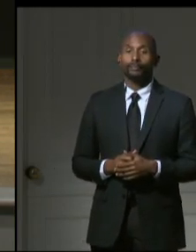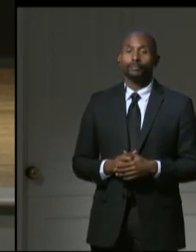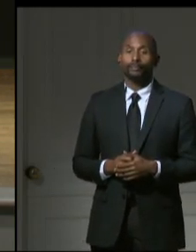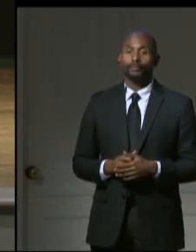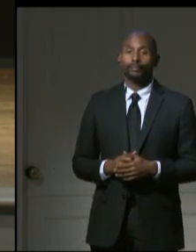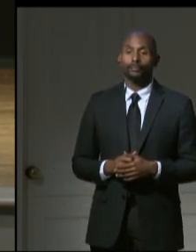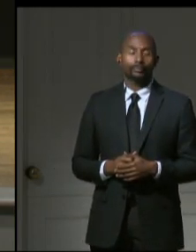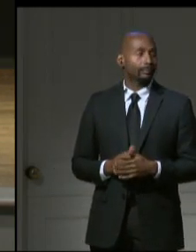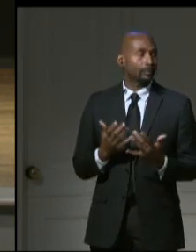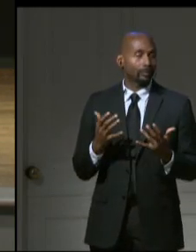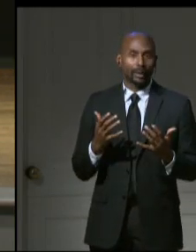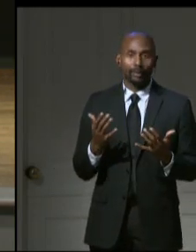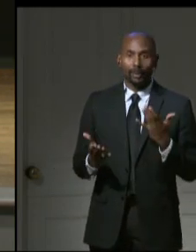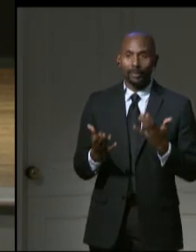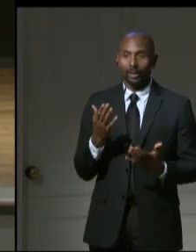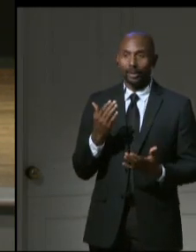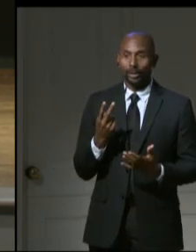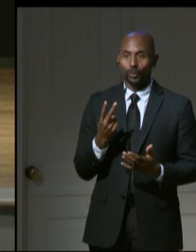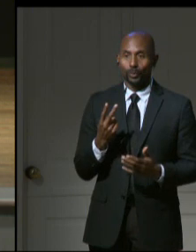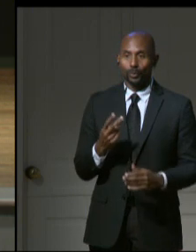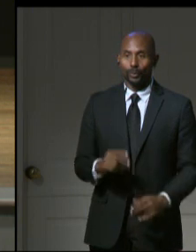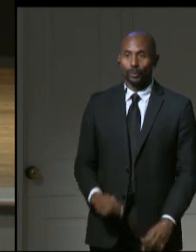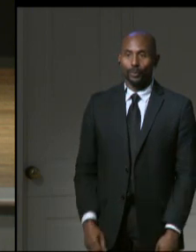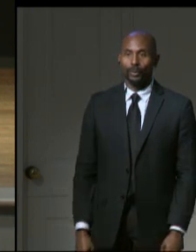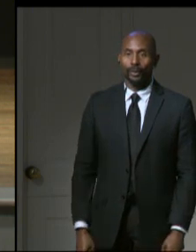Oh, wait, that might be 2.